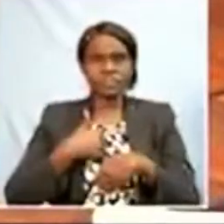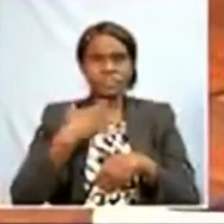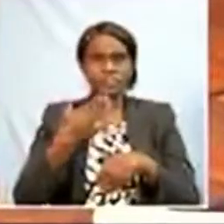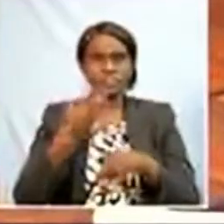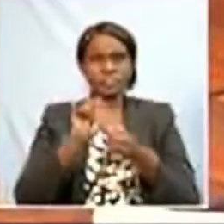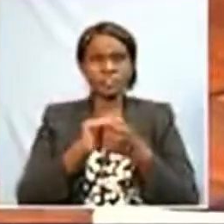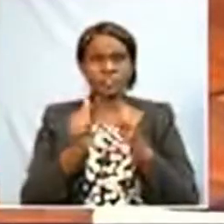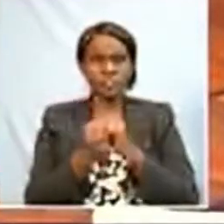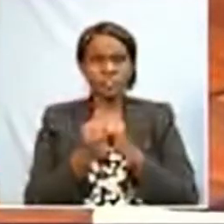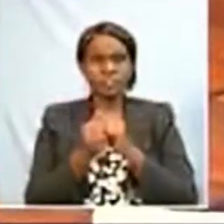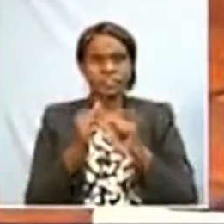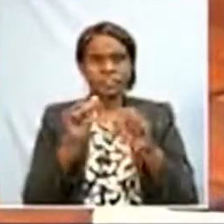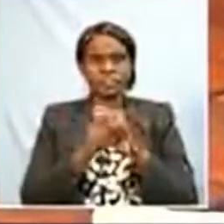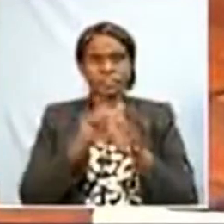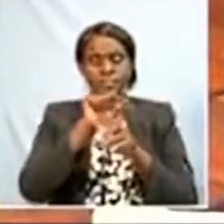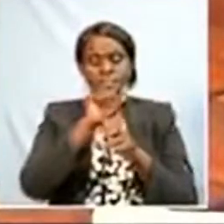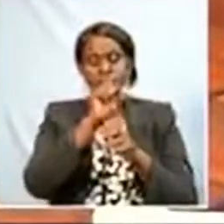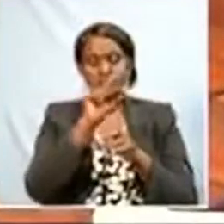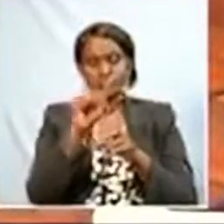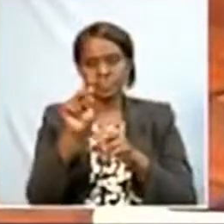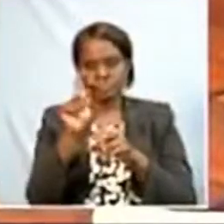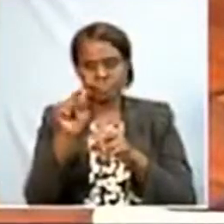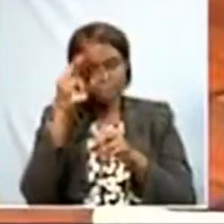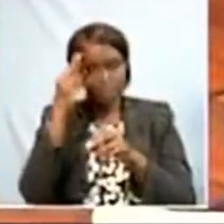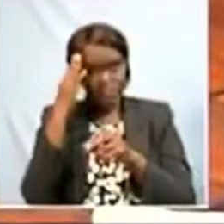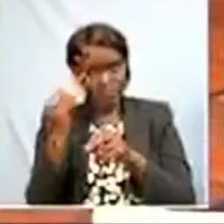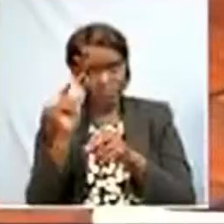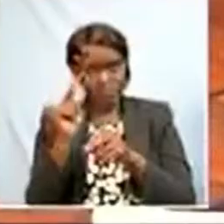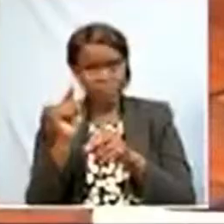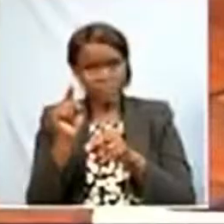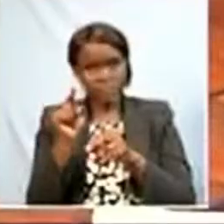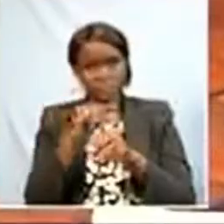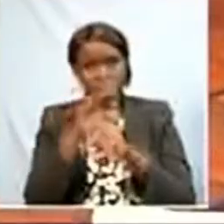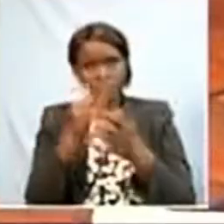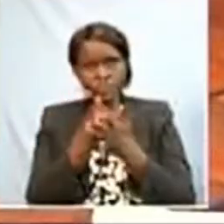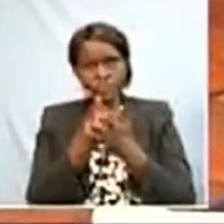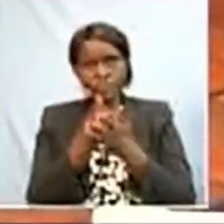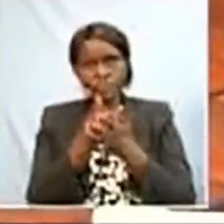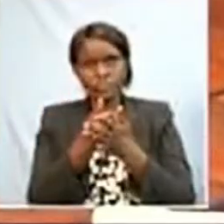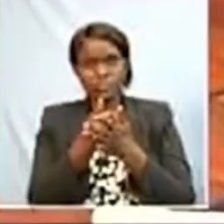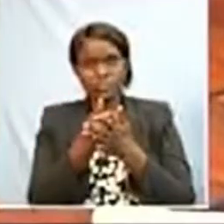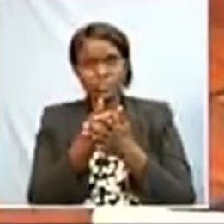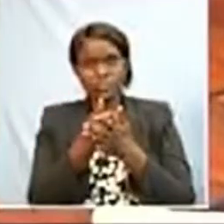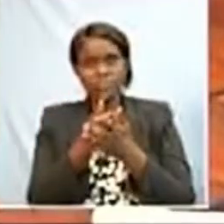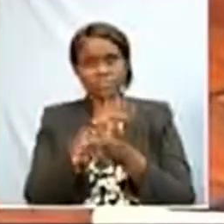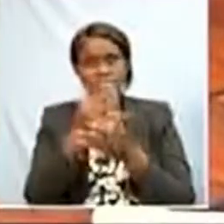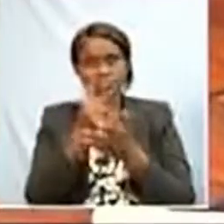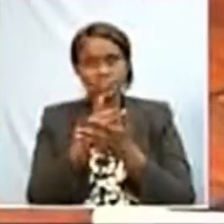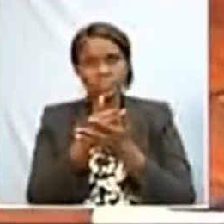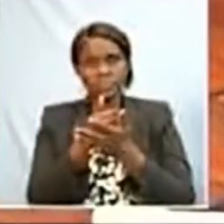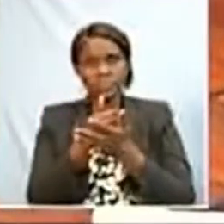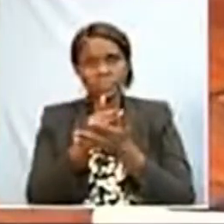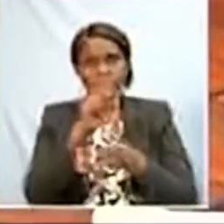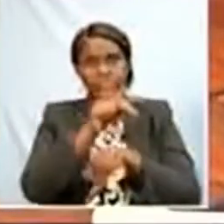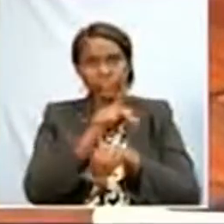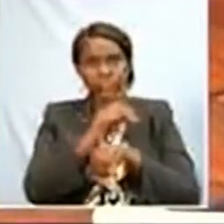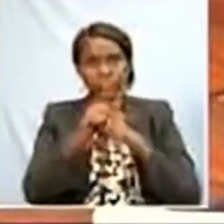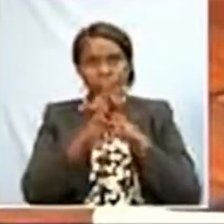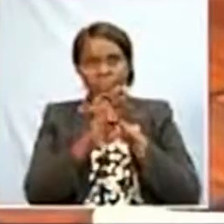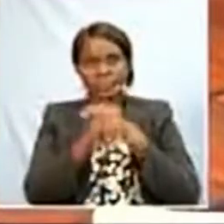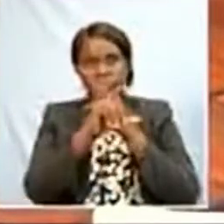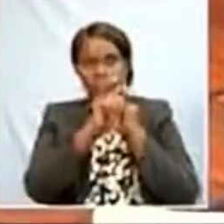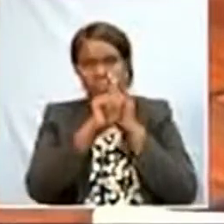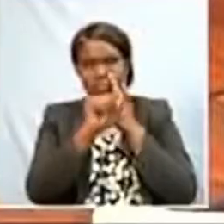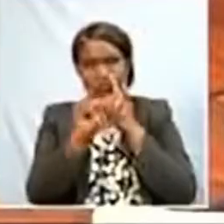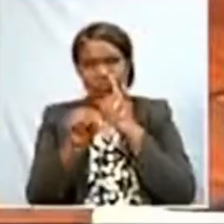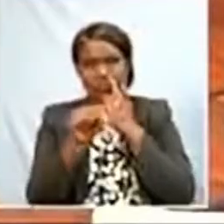in 2022. That's the reason why all the projects that were approved under 2022 were